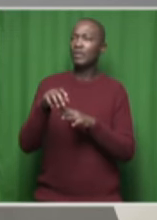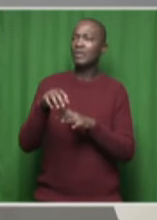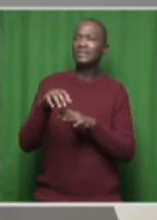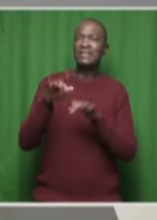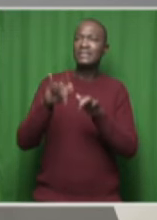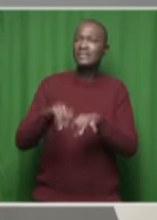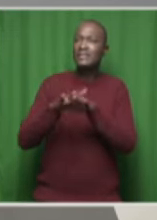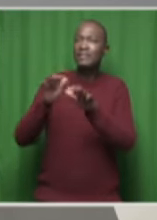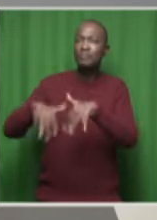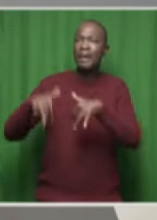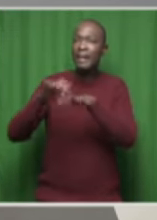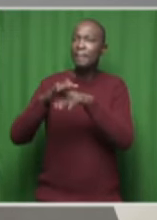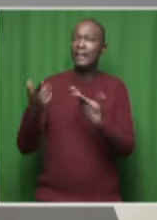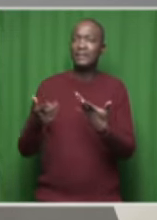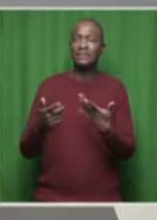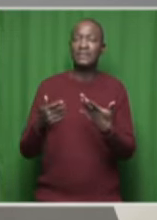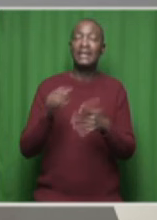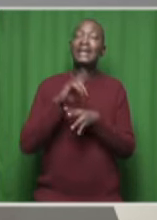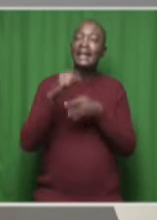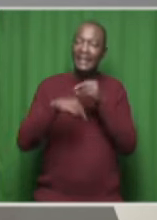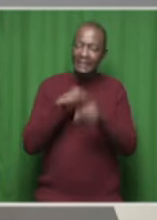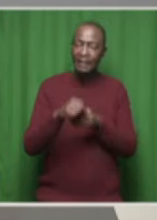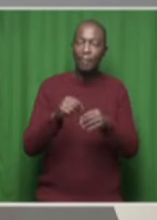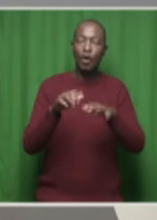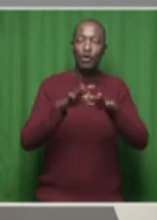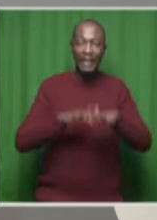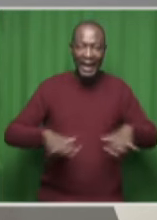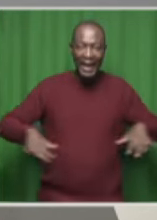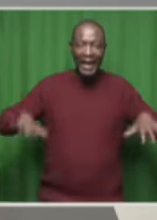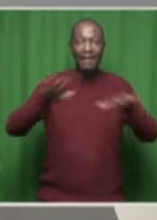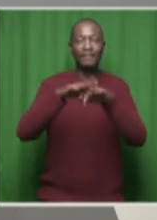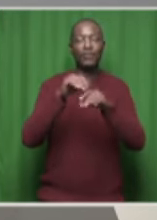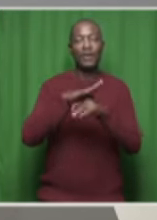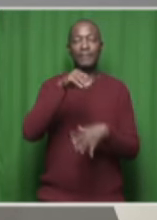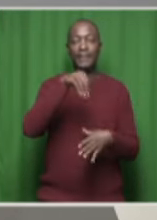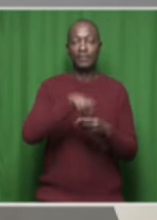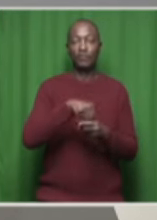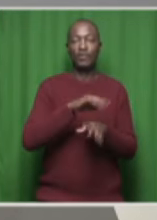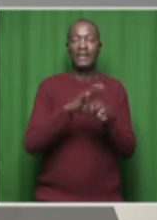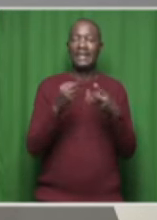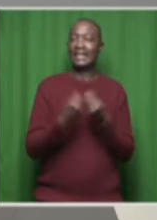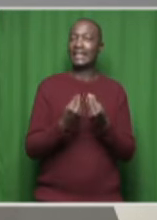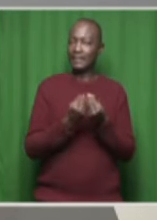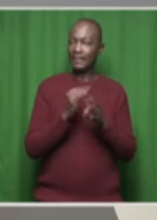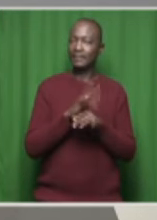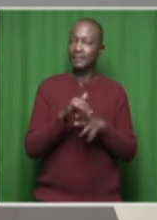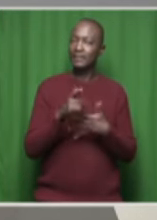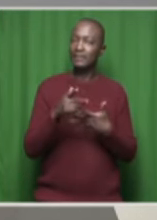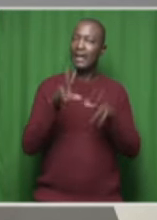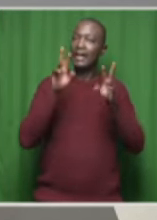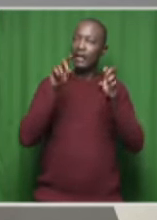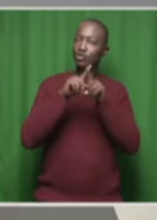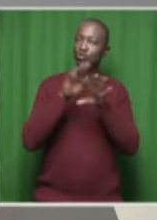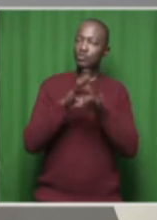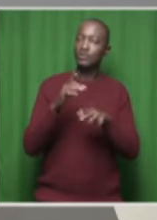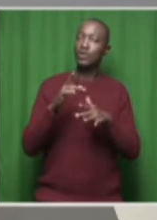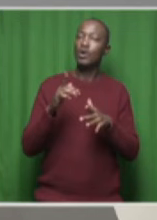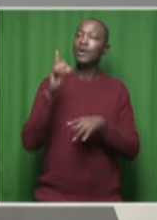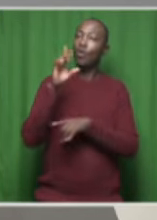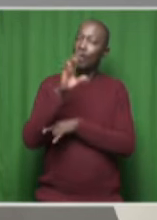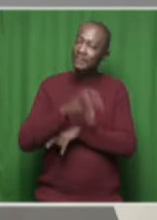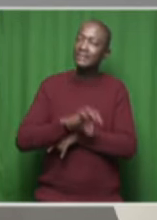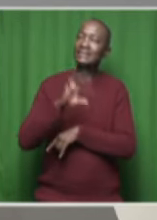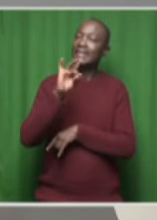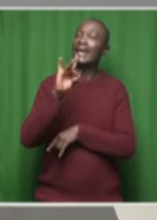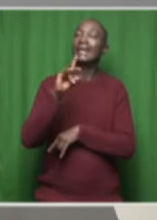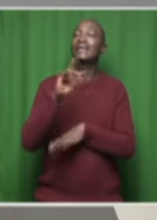and municipalities. It's about everybody being involved in the things that matter in our everyday lives. Crime